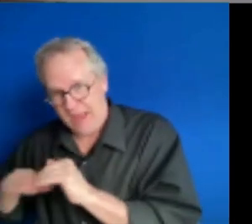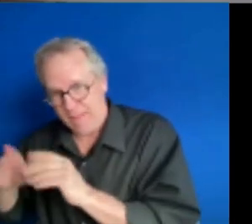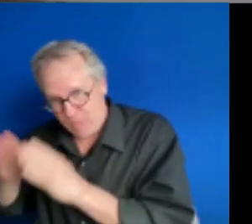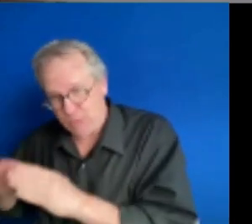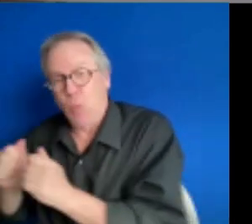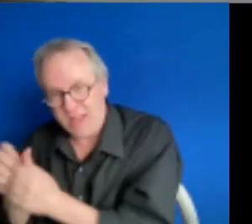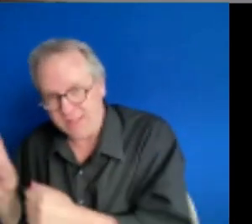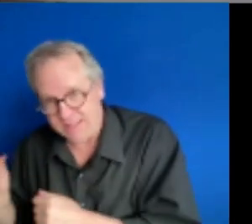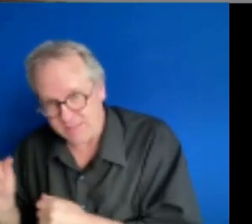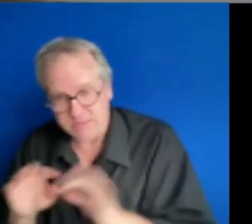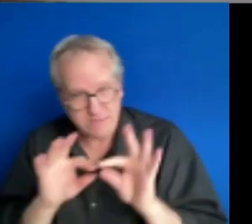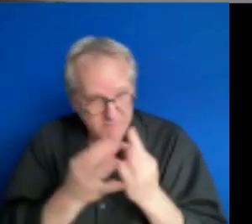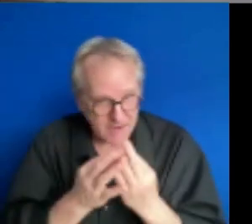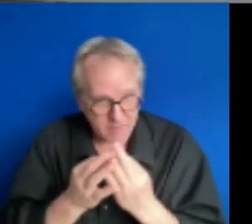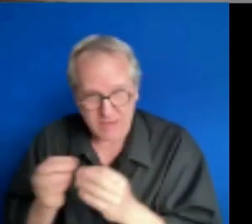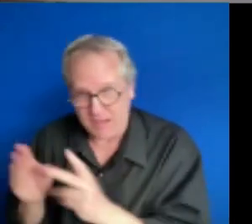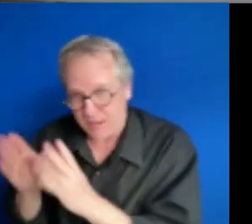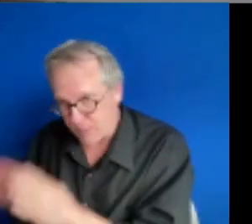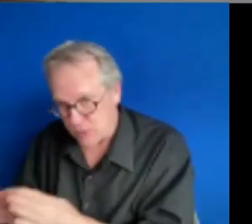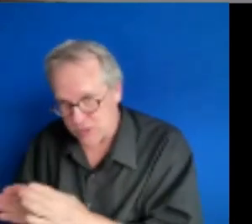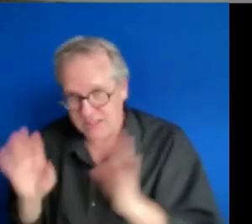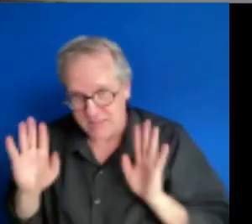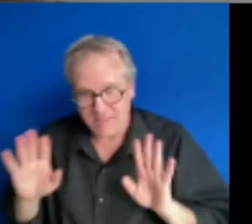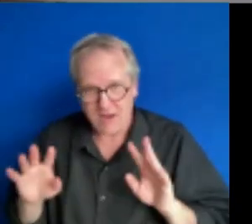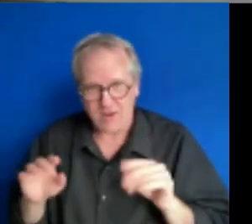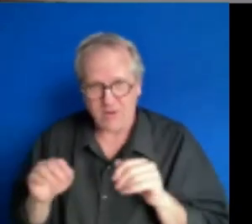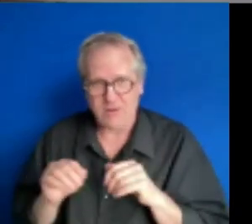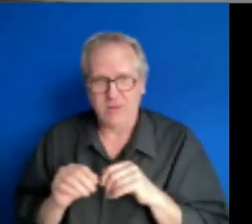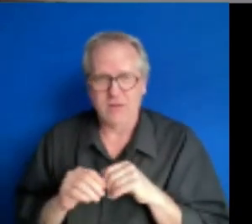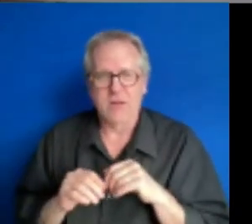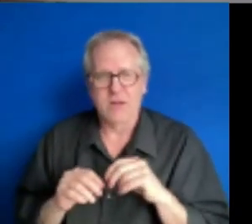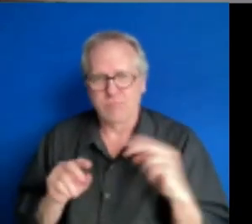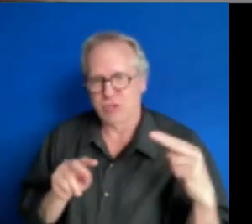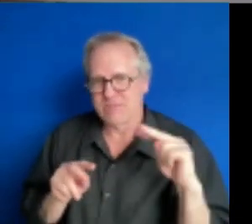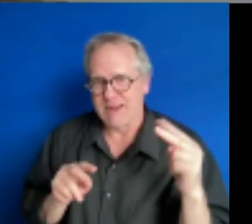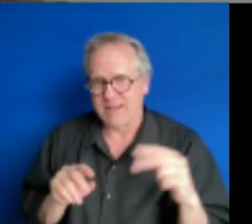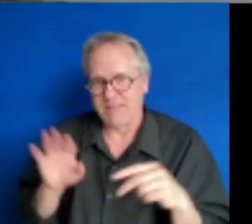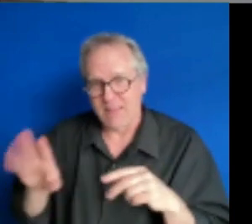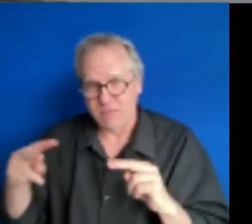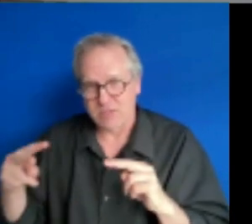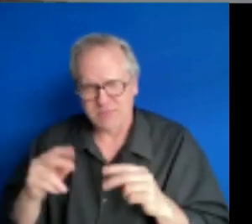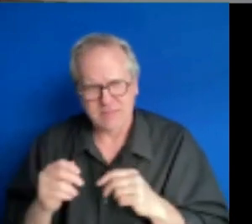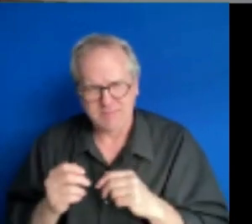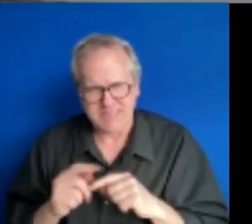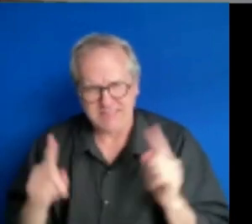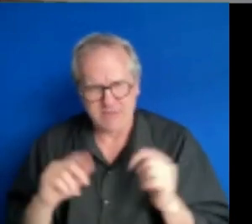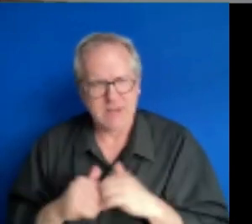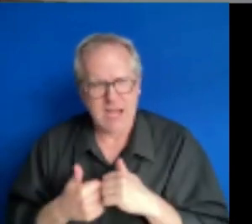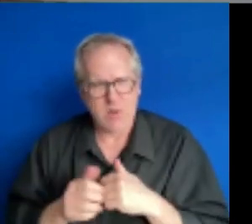this recognized within your work? Let's see. How would a family or caregiver